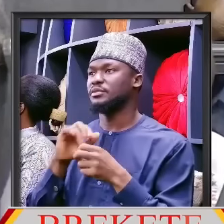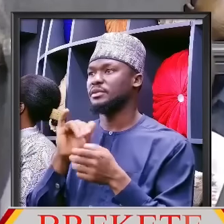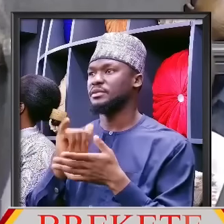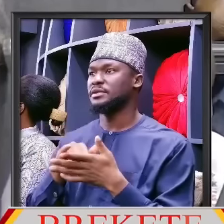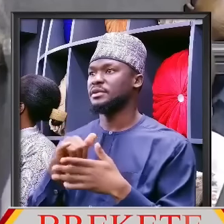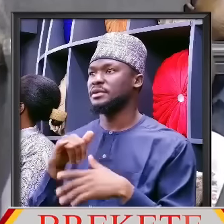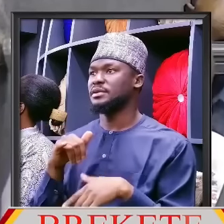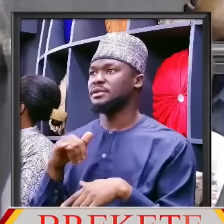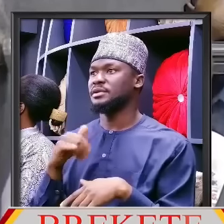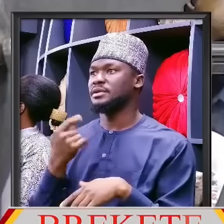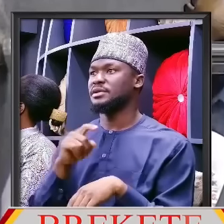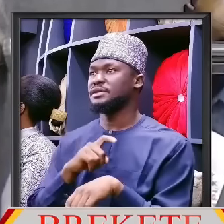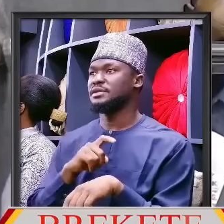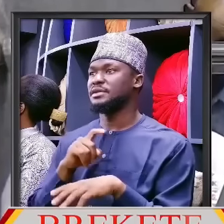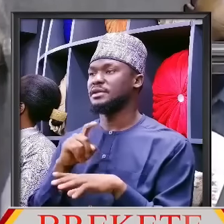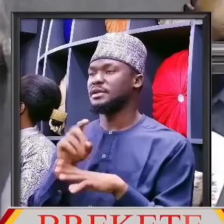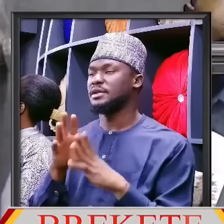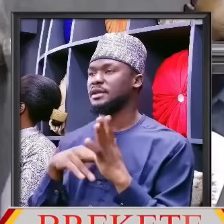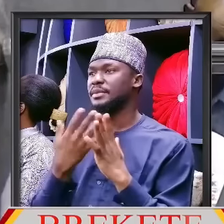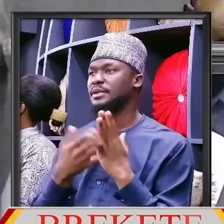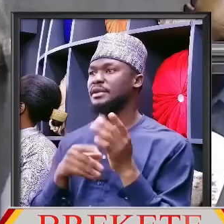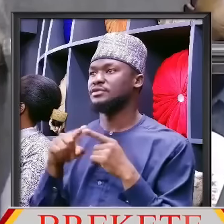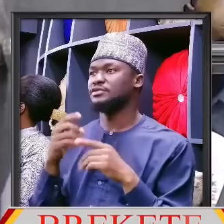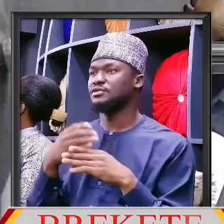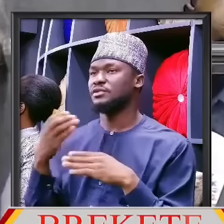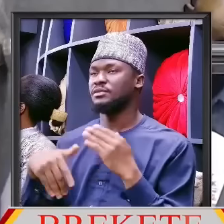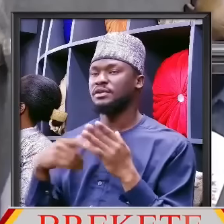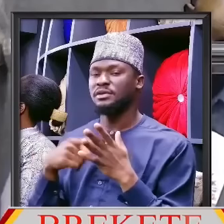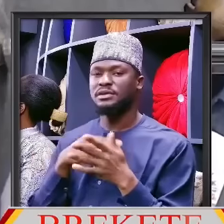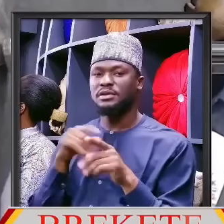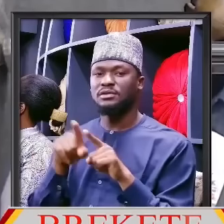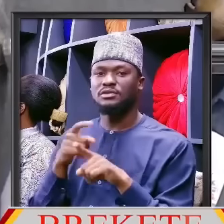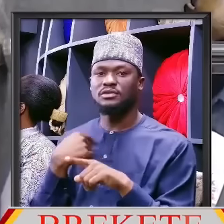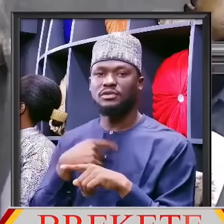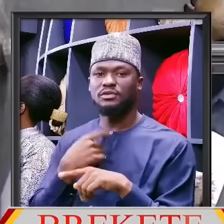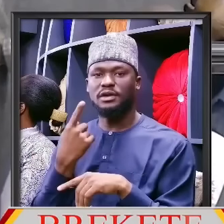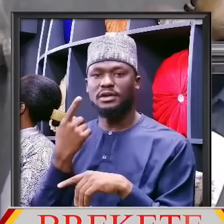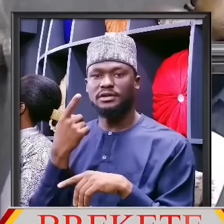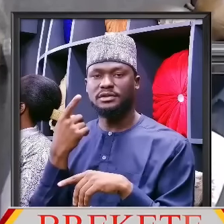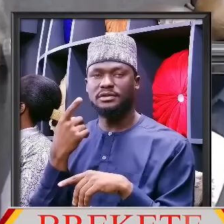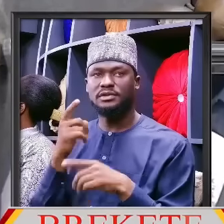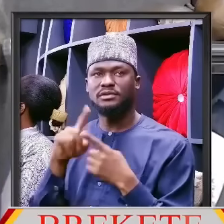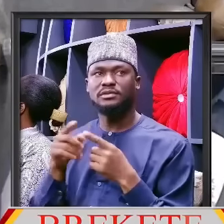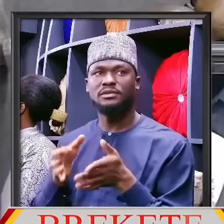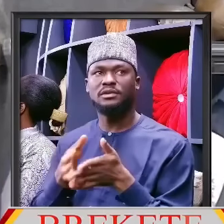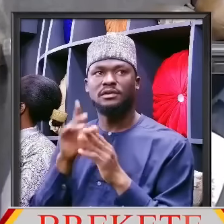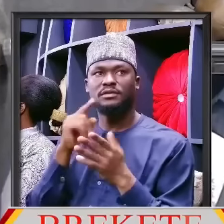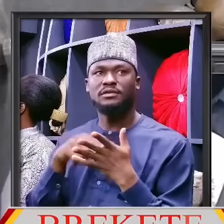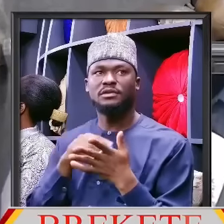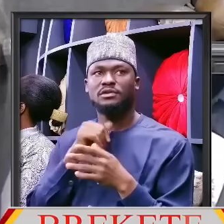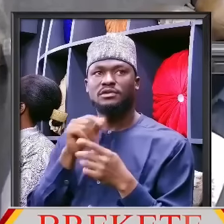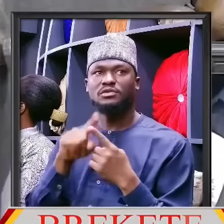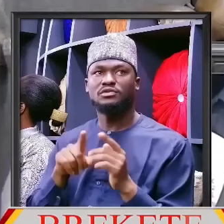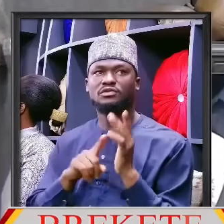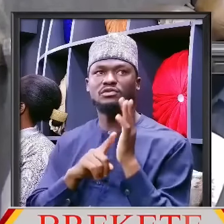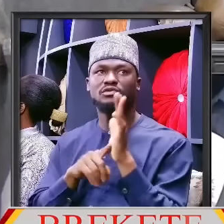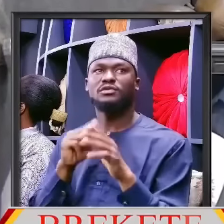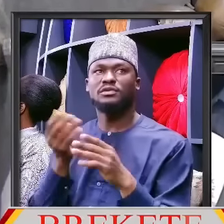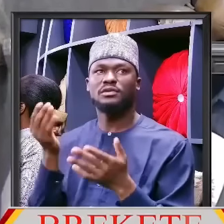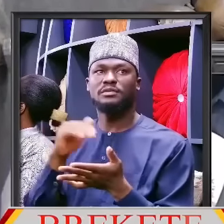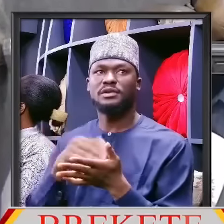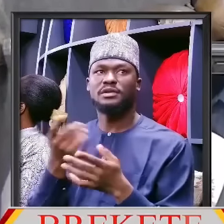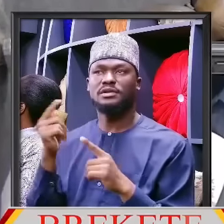say the timeline to conclude that. And we've been there, ask for that timeline so that we no go feature them again